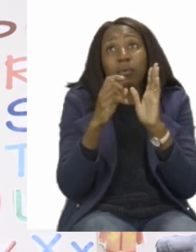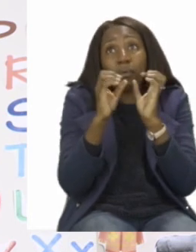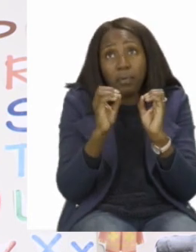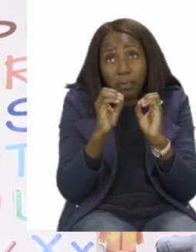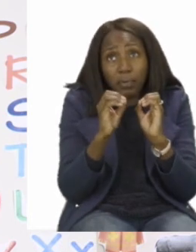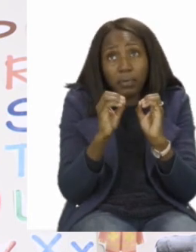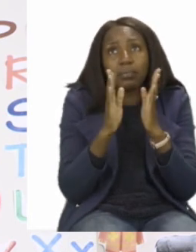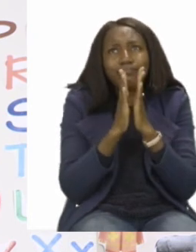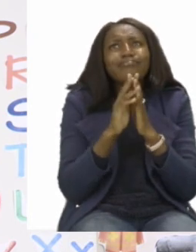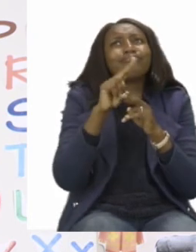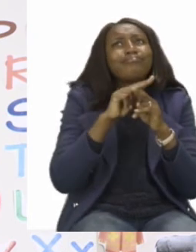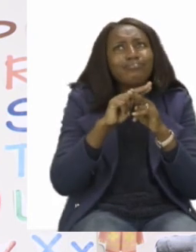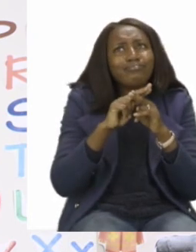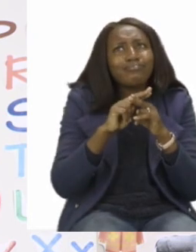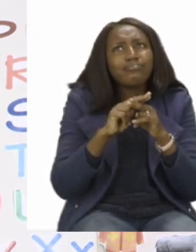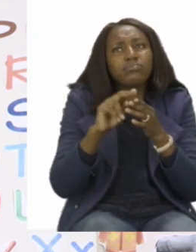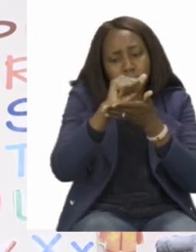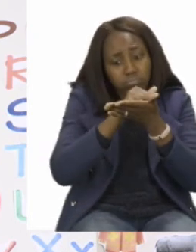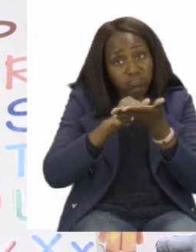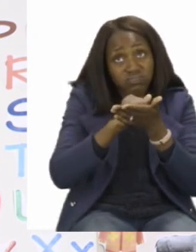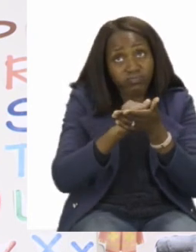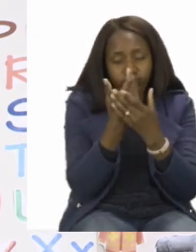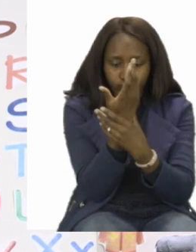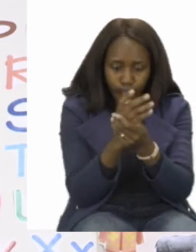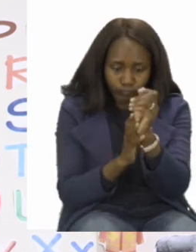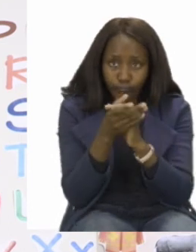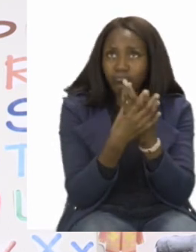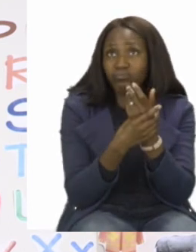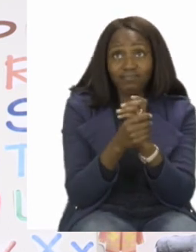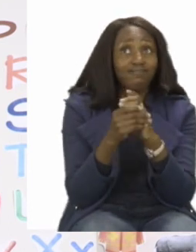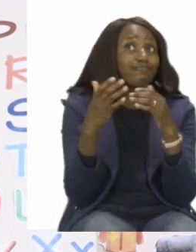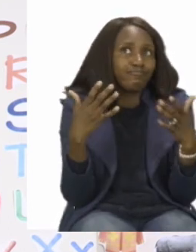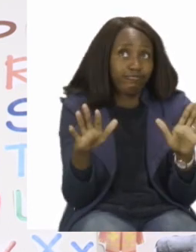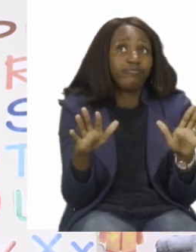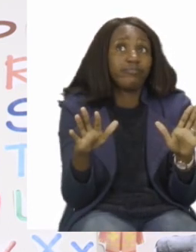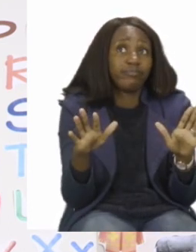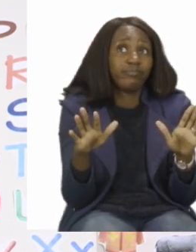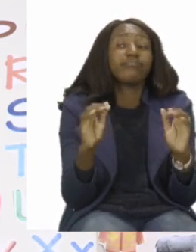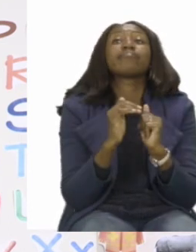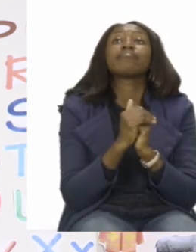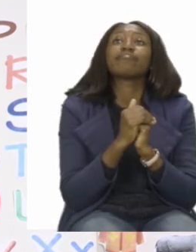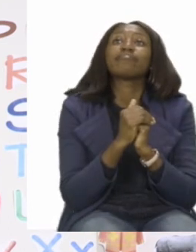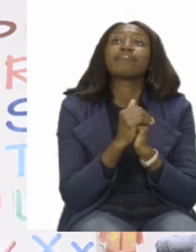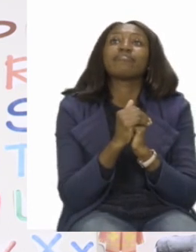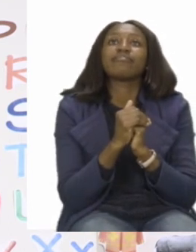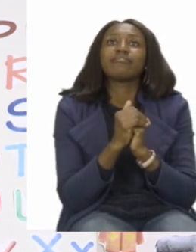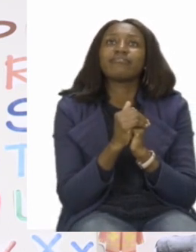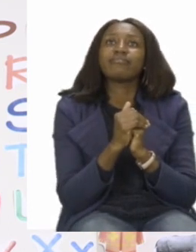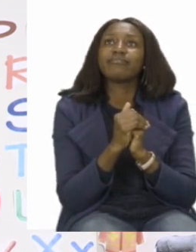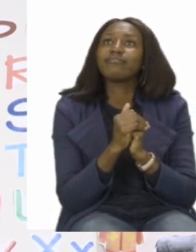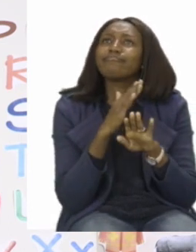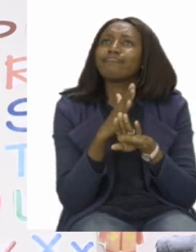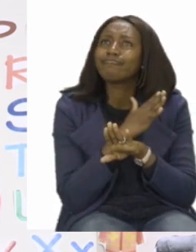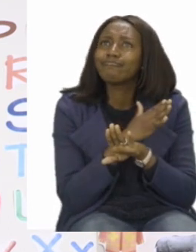you can always just wash your hands with water and soap for about 10 seconds. Now, before